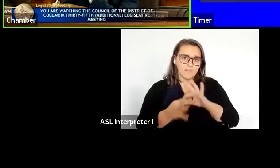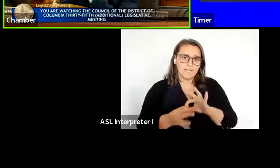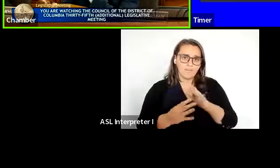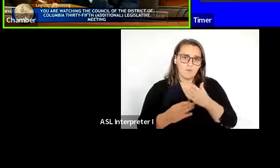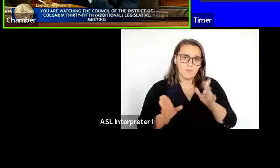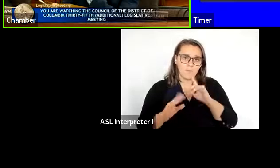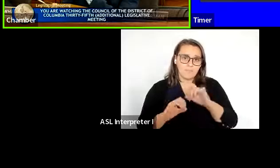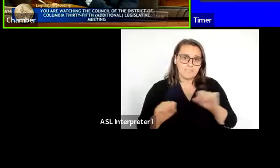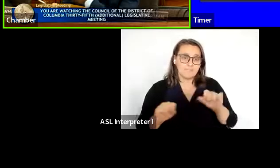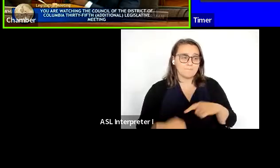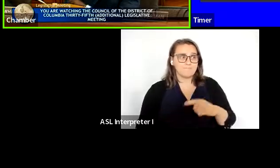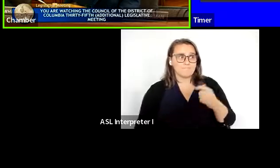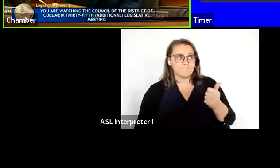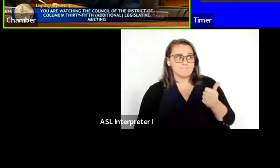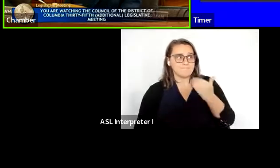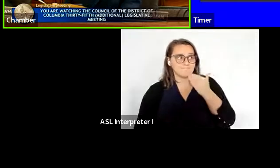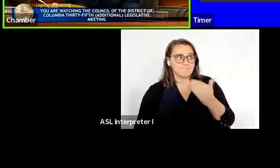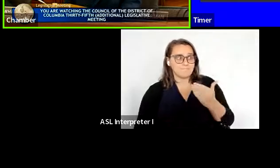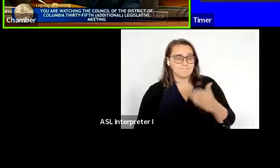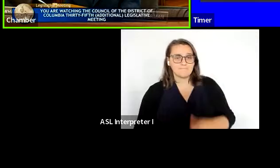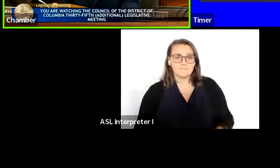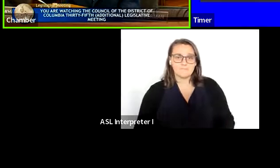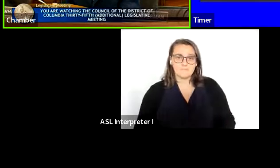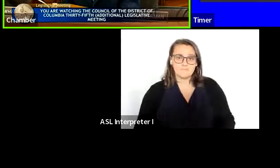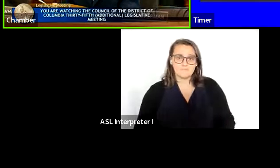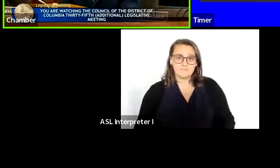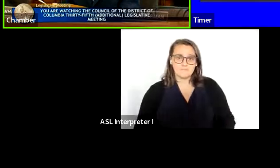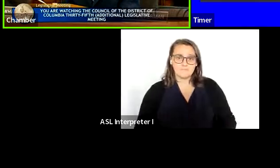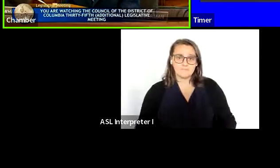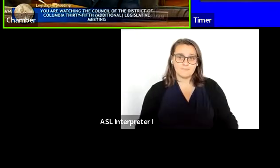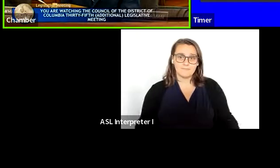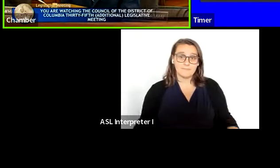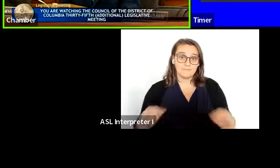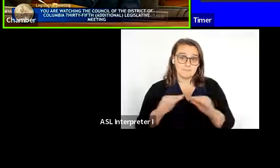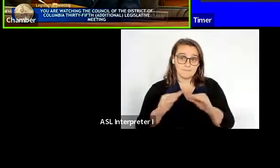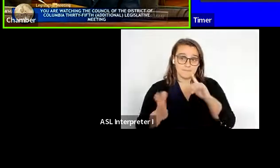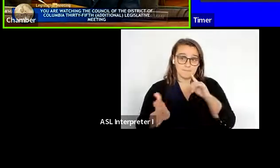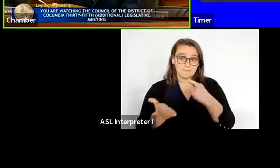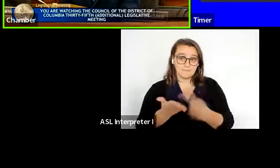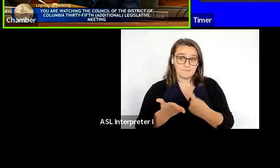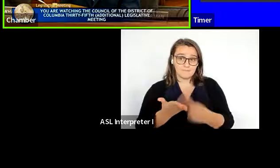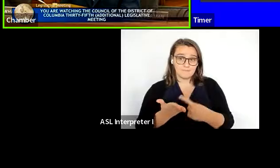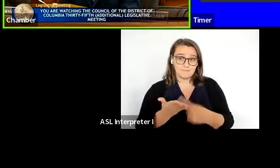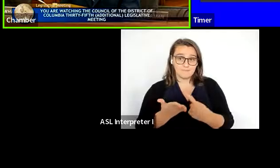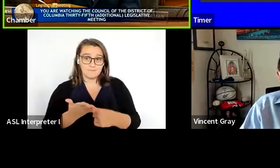Thank you, Mr. White. Thank you. Is there further discussion on the declaration?